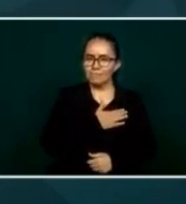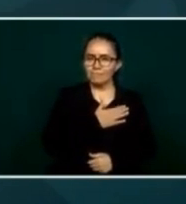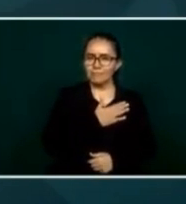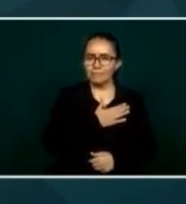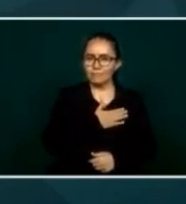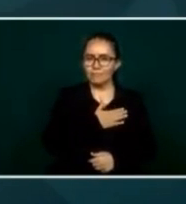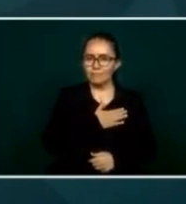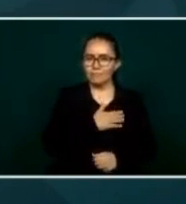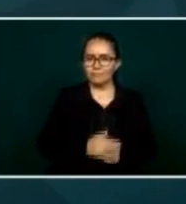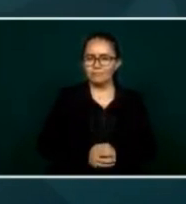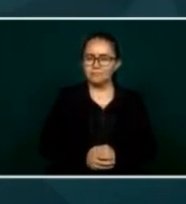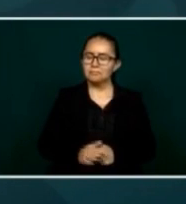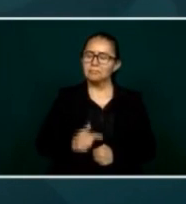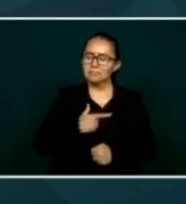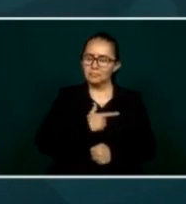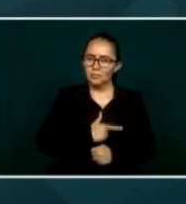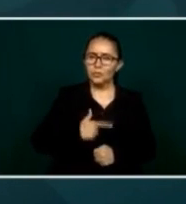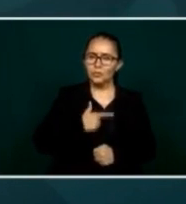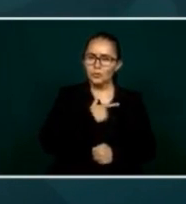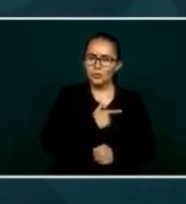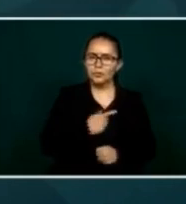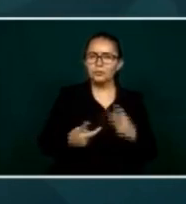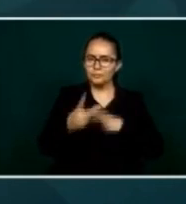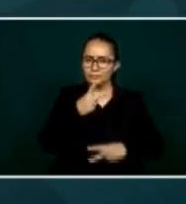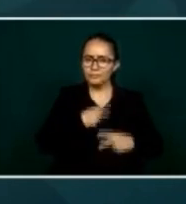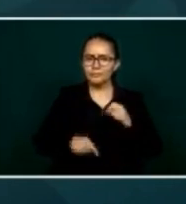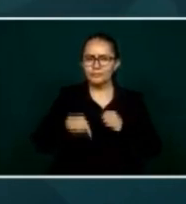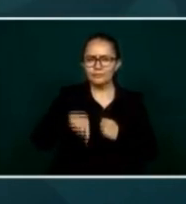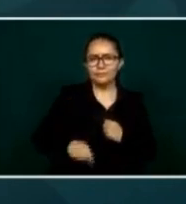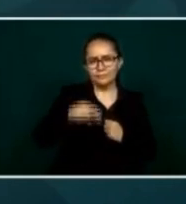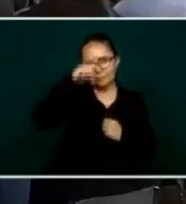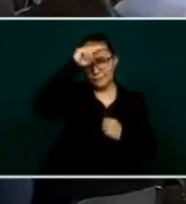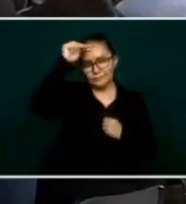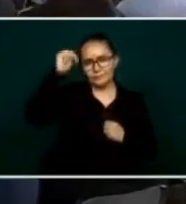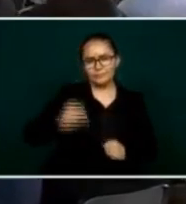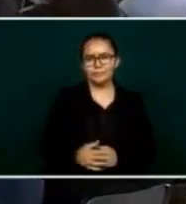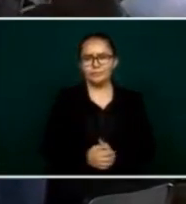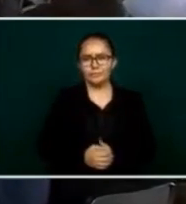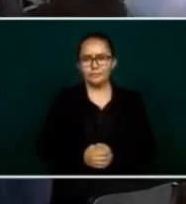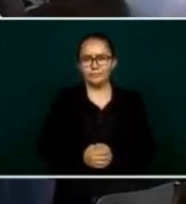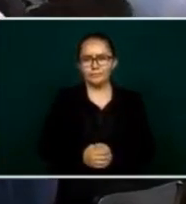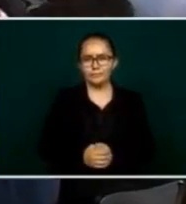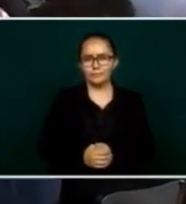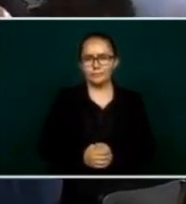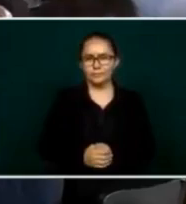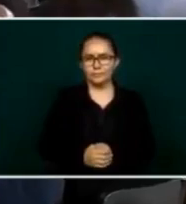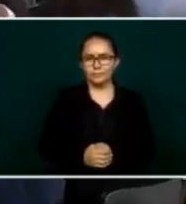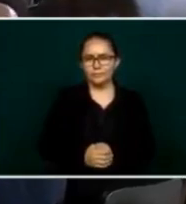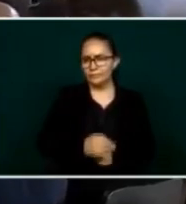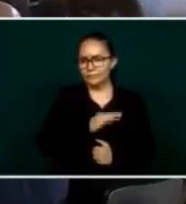place of good people. We're very happy to be here.